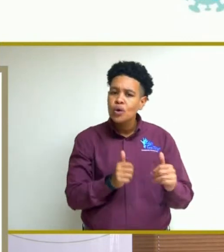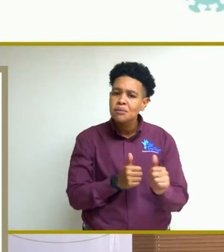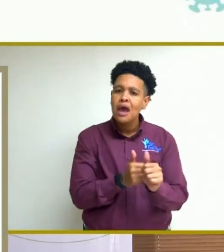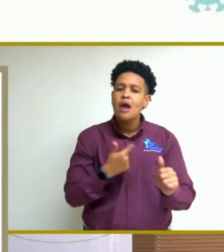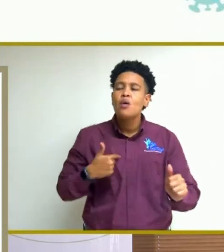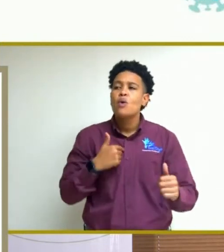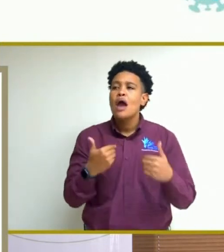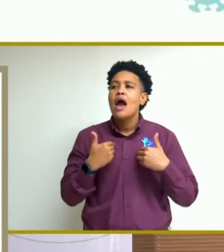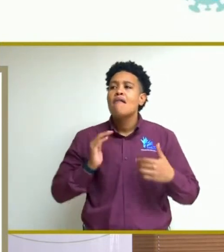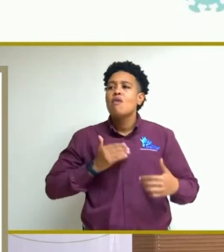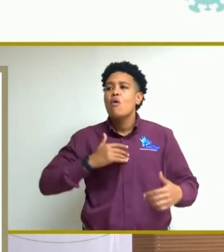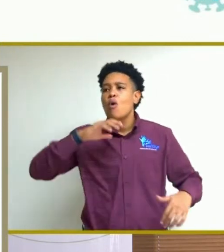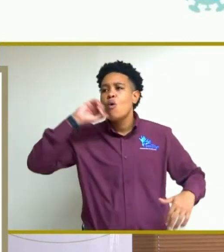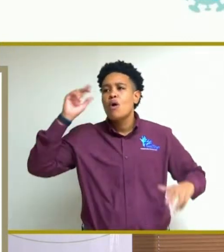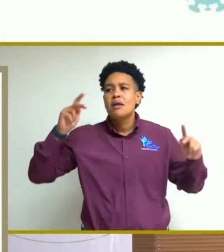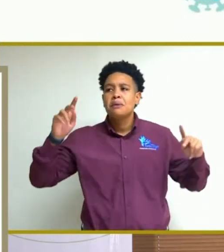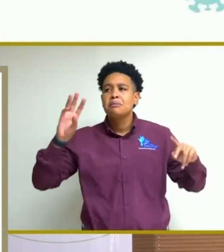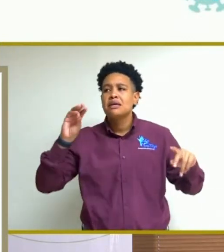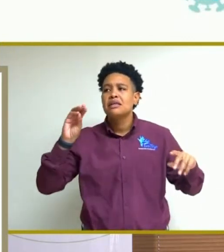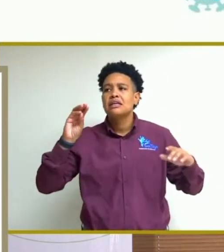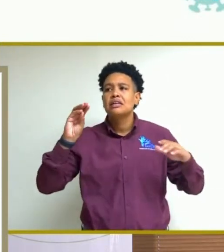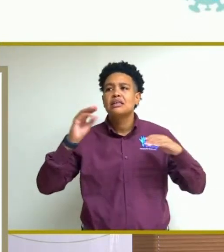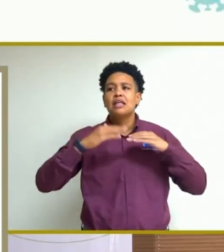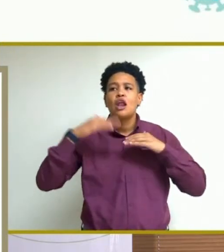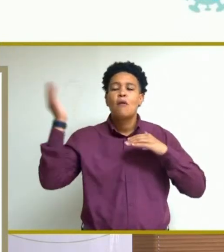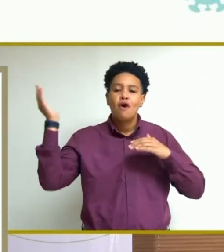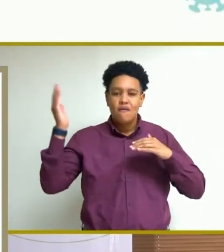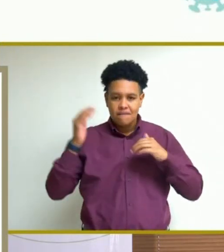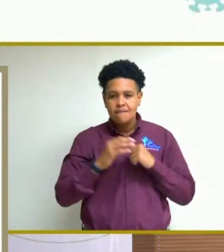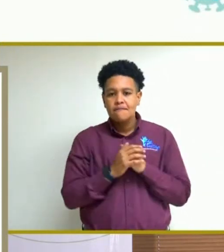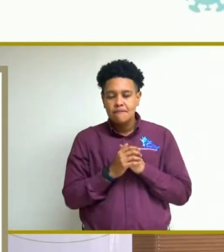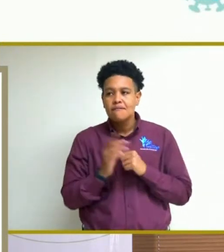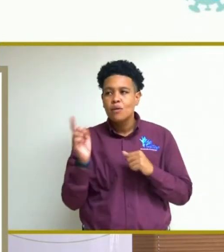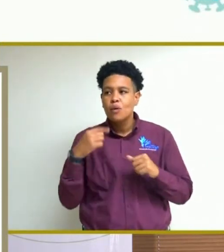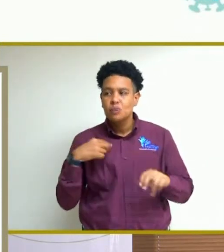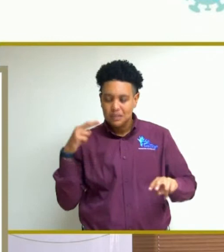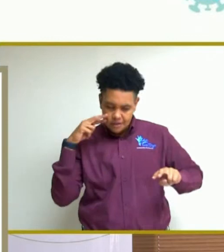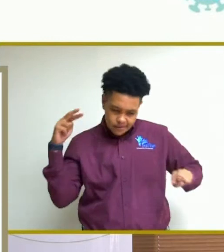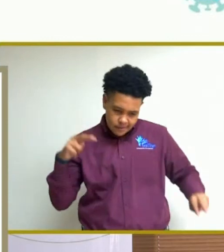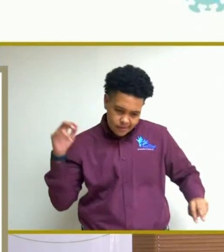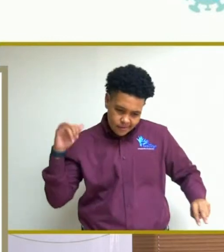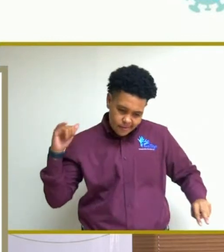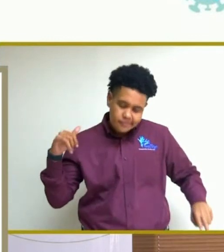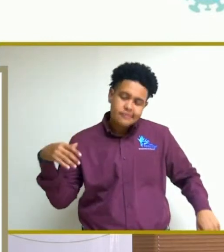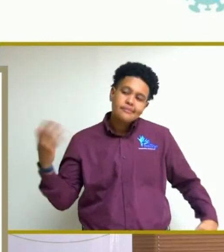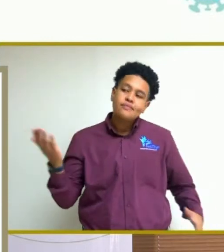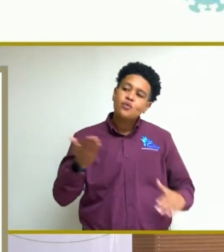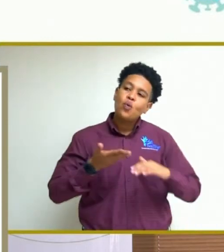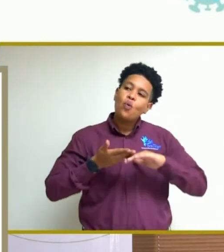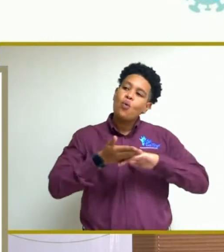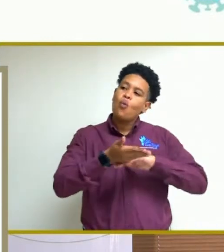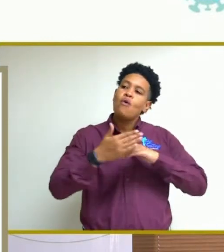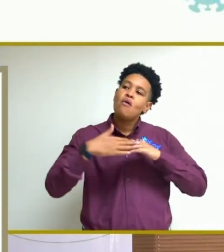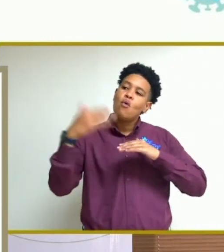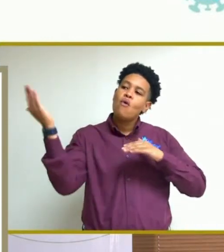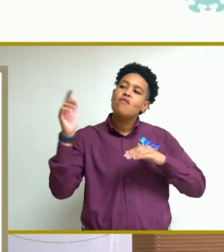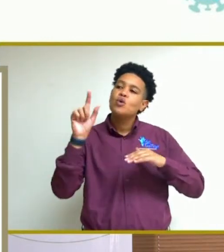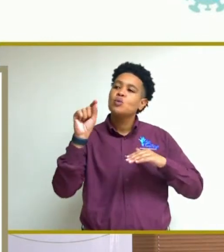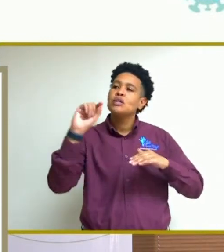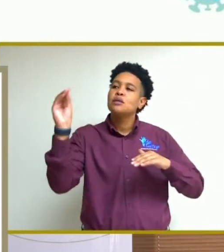have our elderly, 60 and above, where we are seeing over